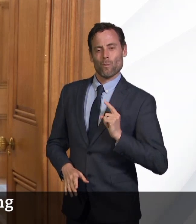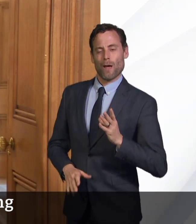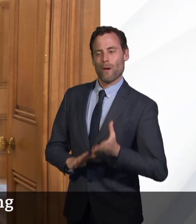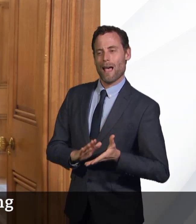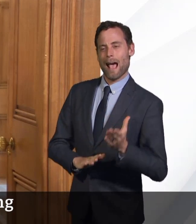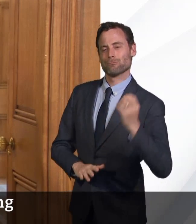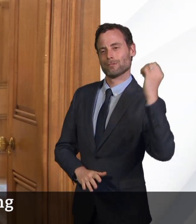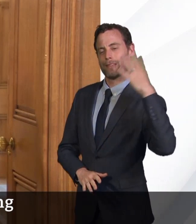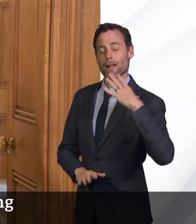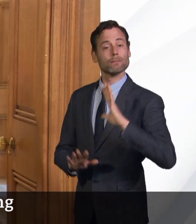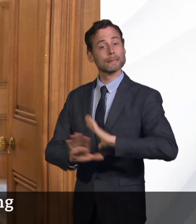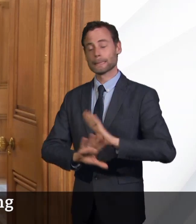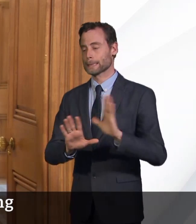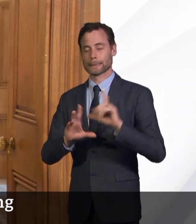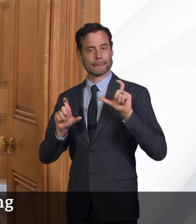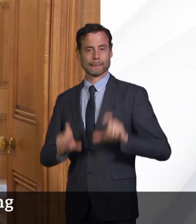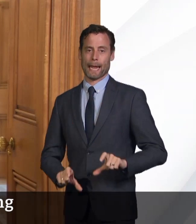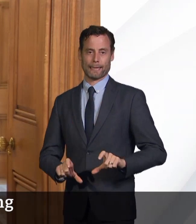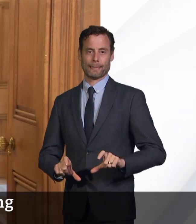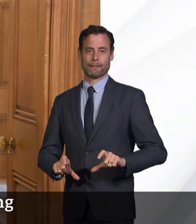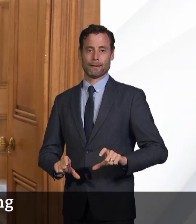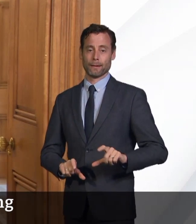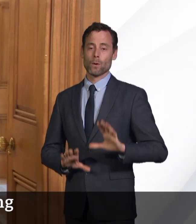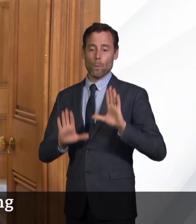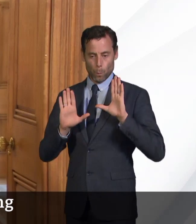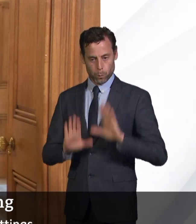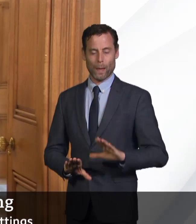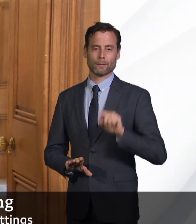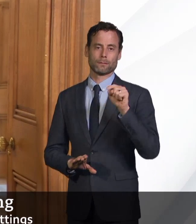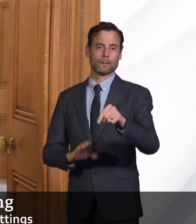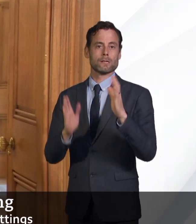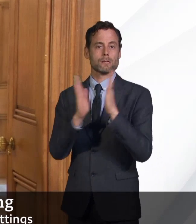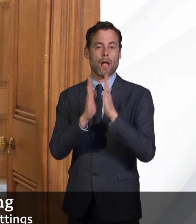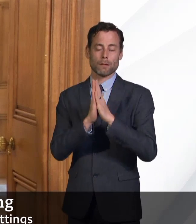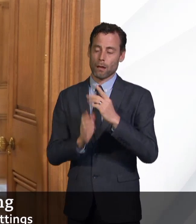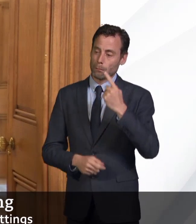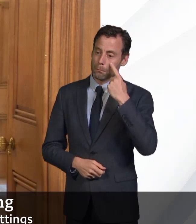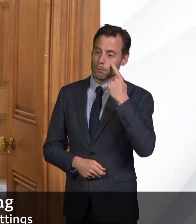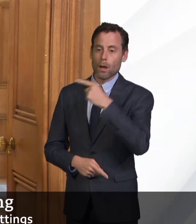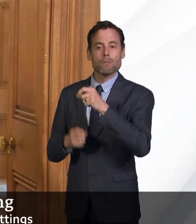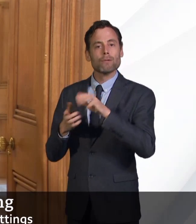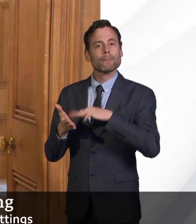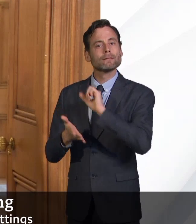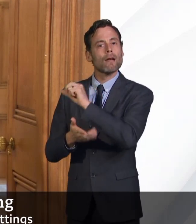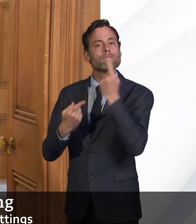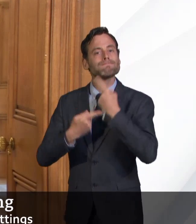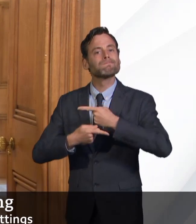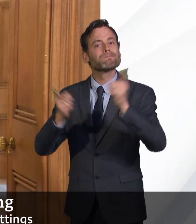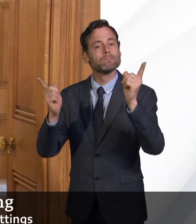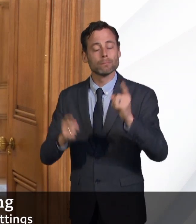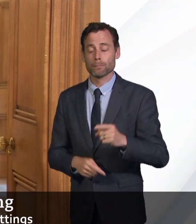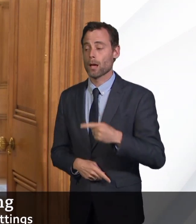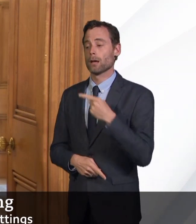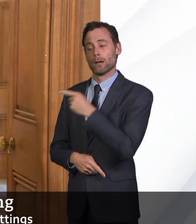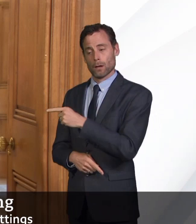go out and about. And we will have to wait for what the Prime Minister has to say on Sunday. But I think what I can say is this: he's